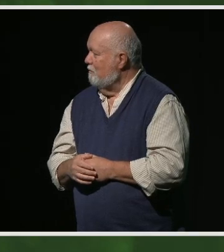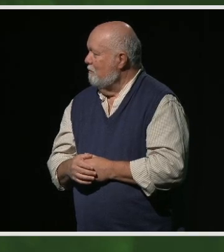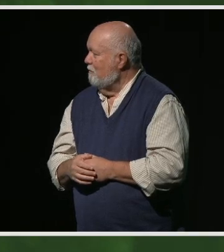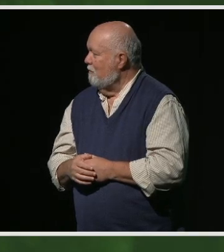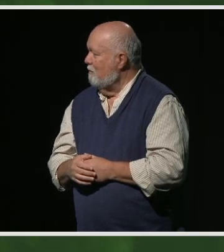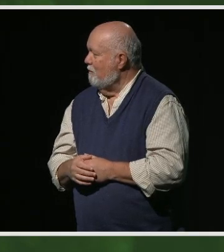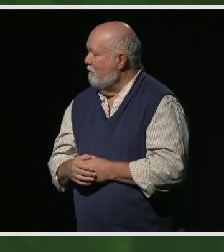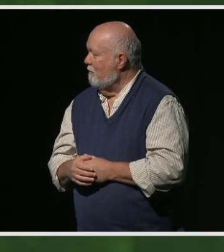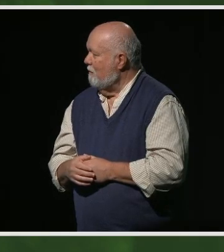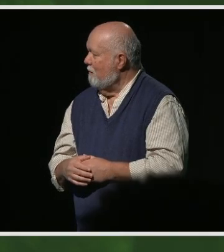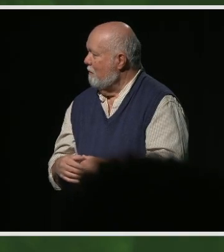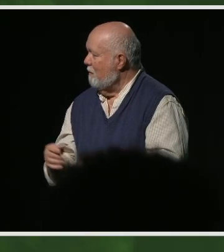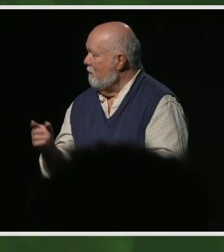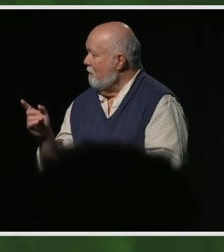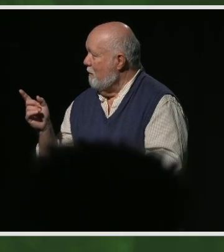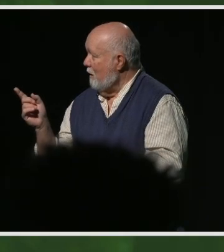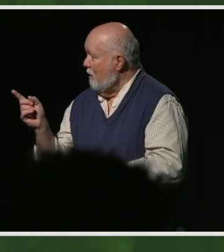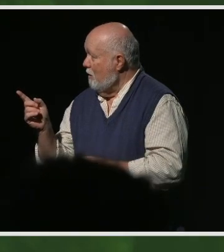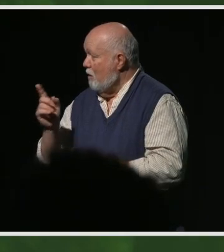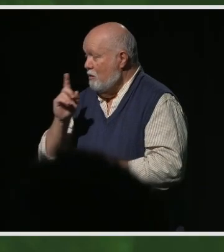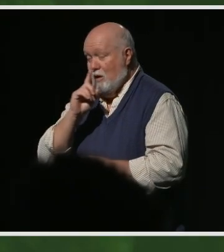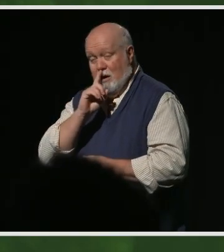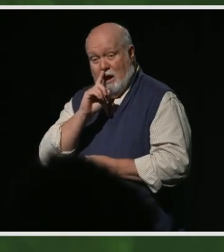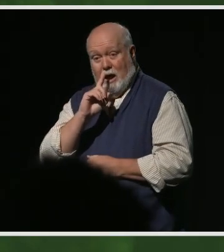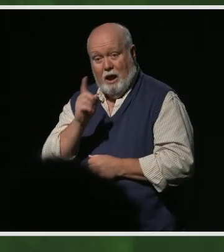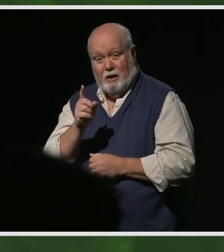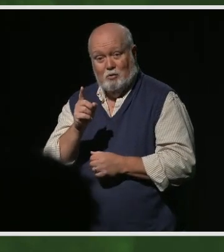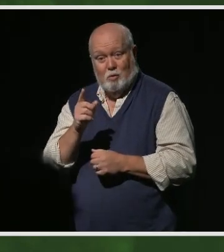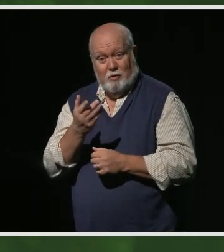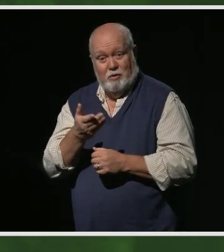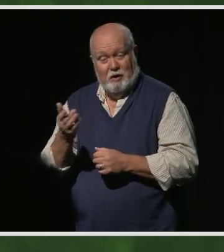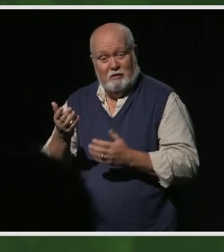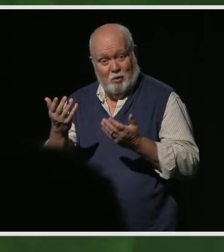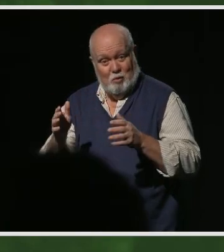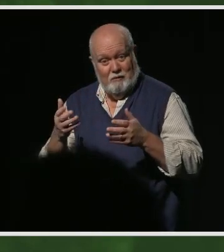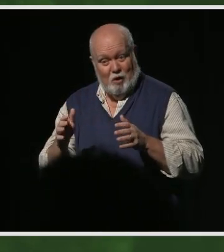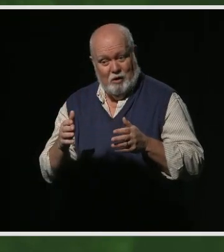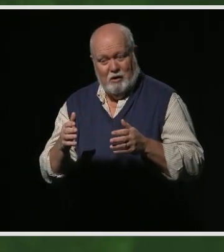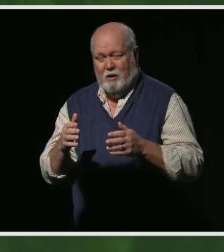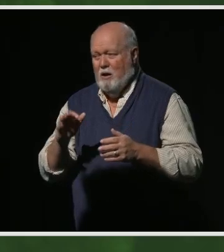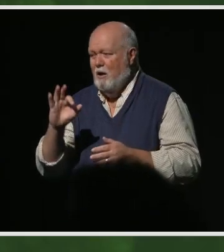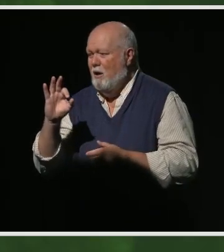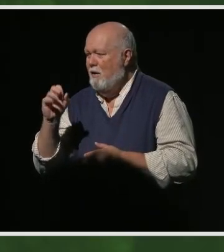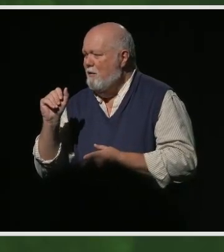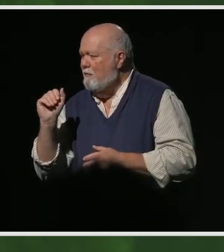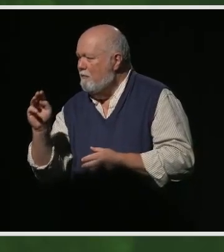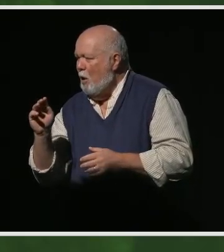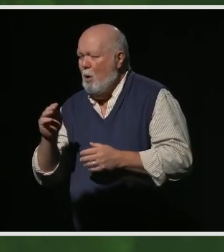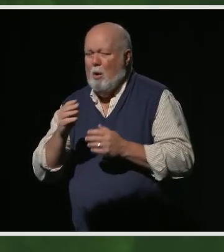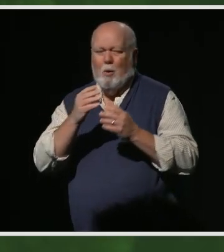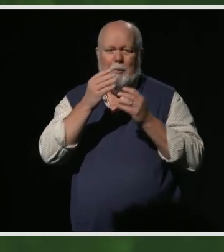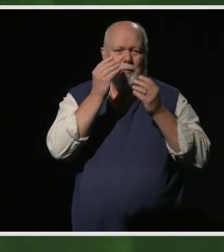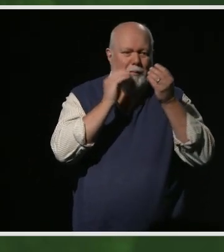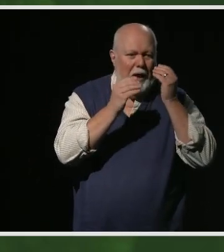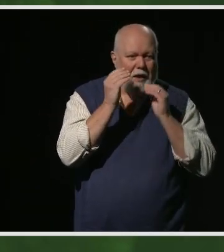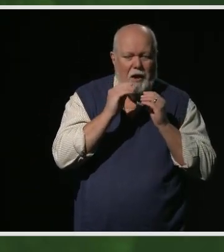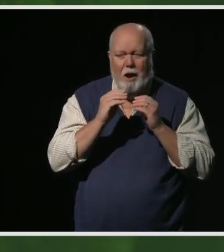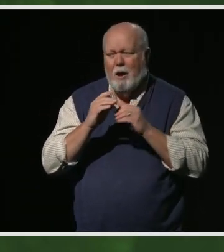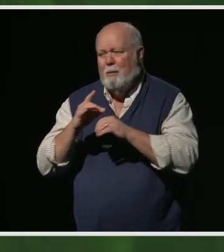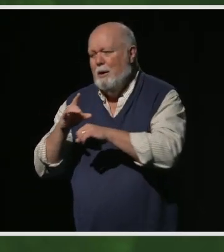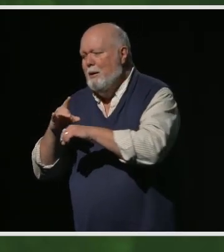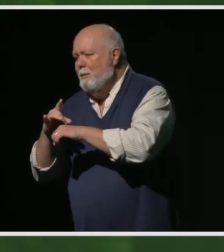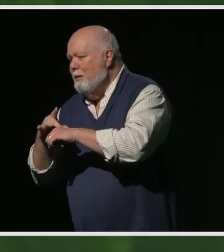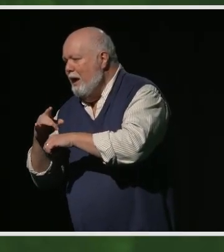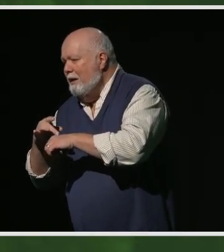So these are real commercial pilots in the world. We've put our pigments into everything from foams and cosmetics to plastics. We've launched